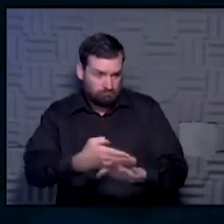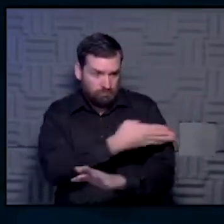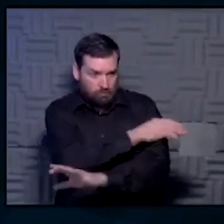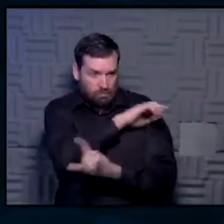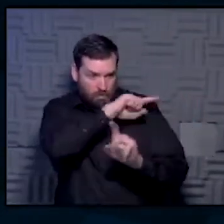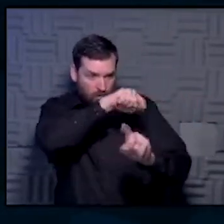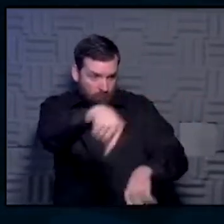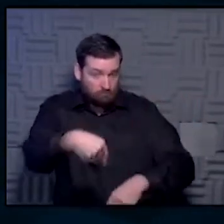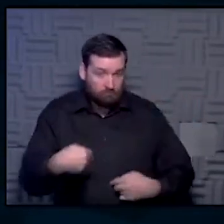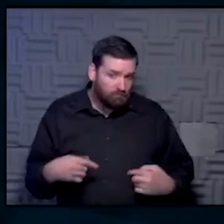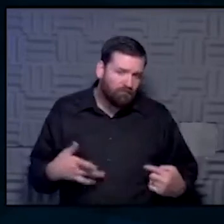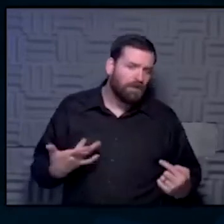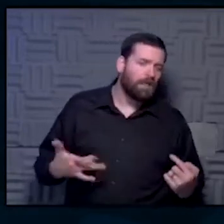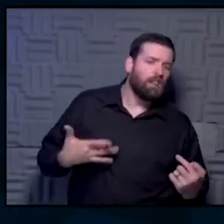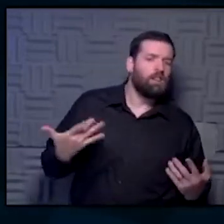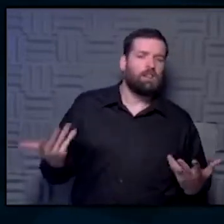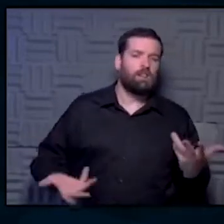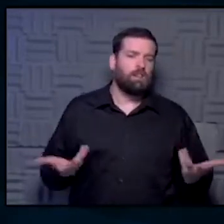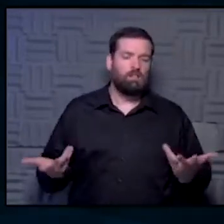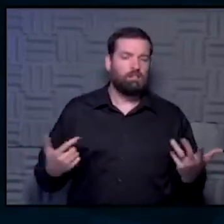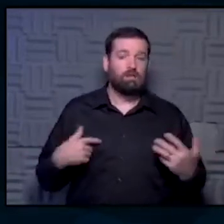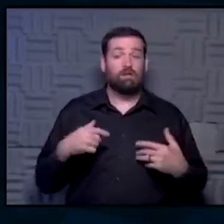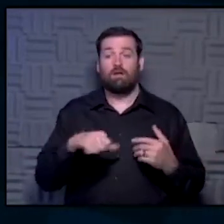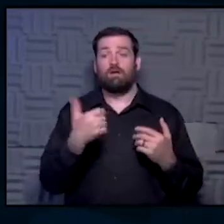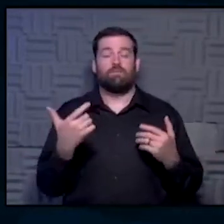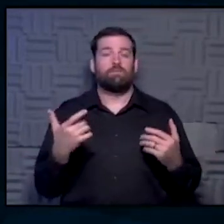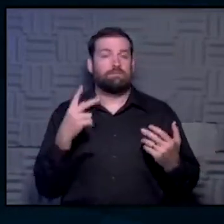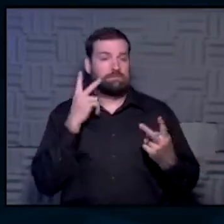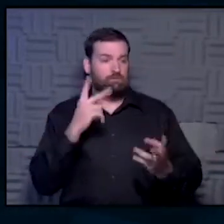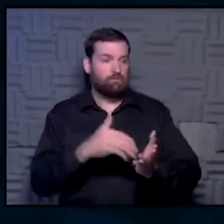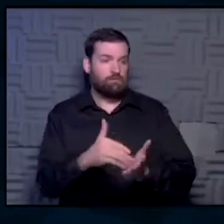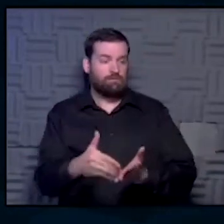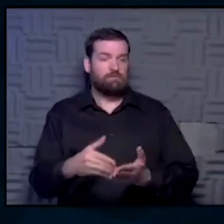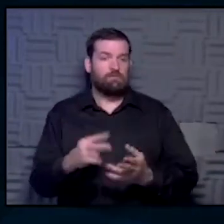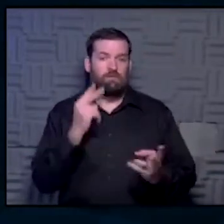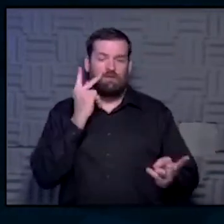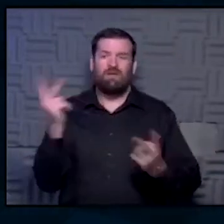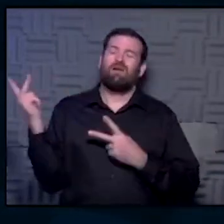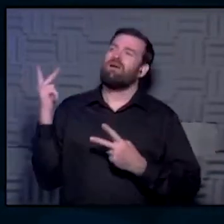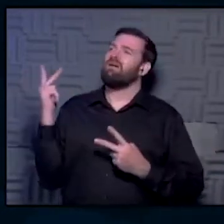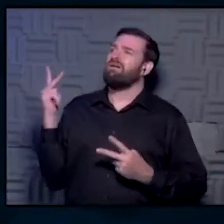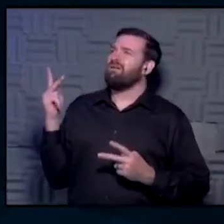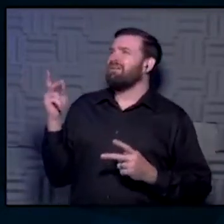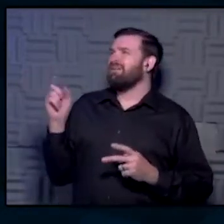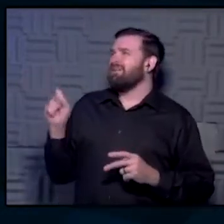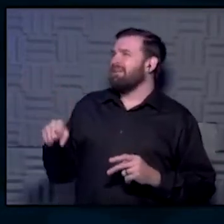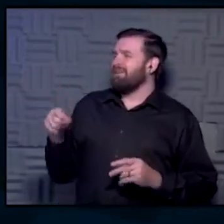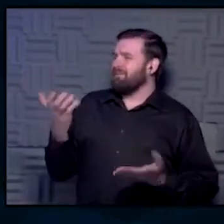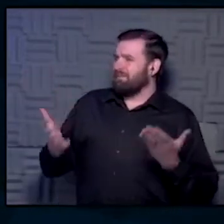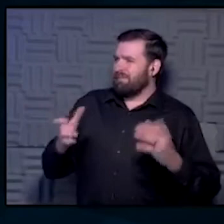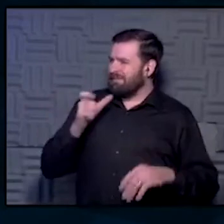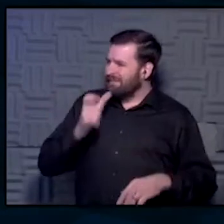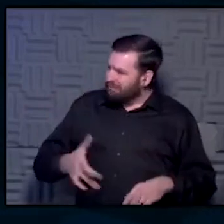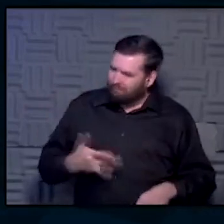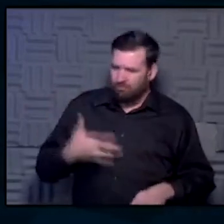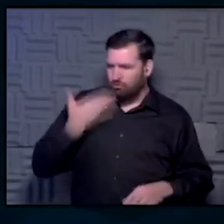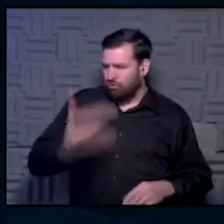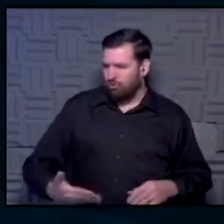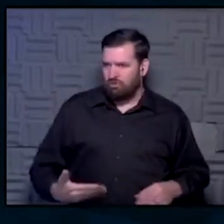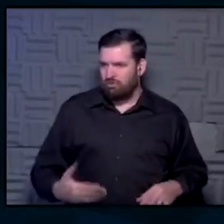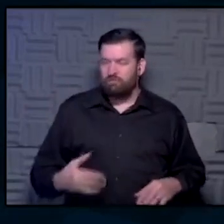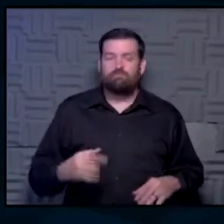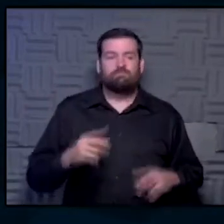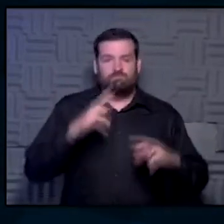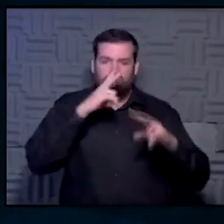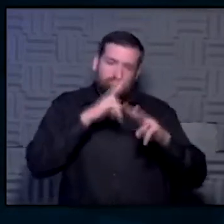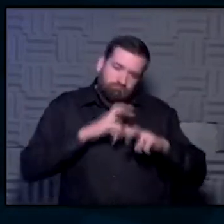you not feel good? It's the other thing we see a lot is people in hindsight go, well, yeah, maybe I didn't feel that great. So everyone taking their own